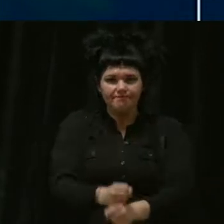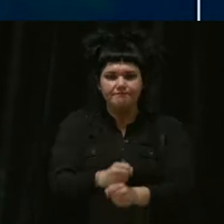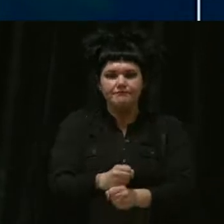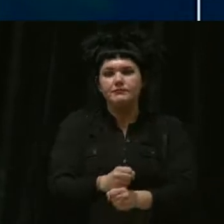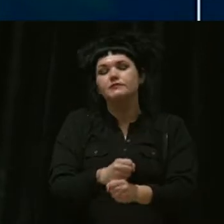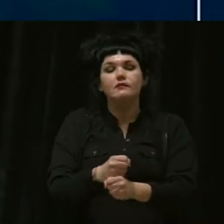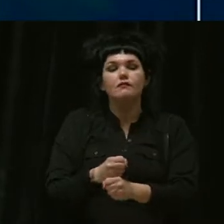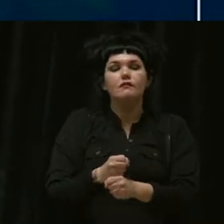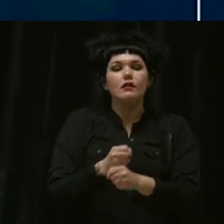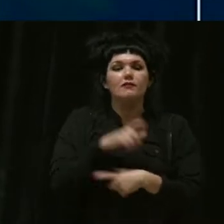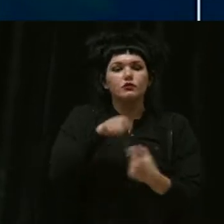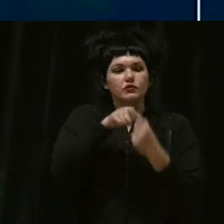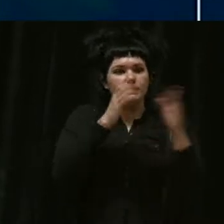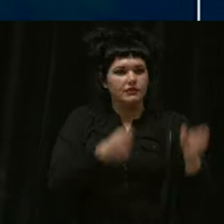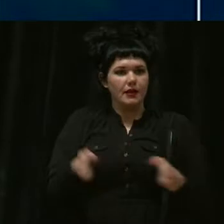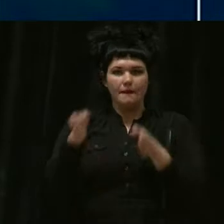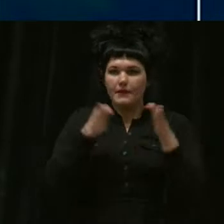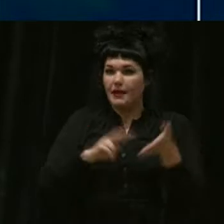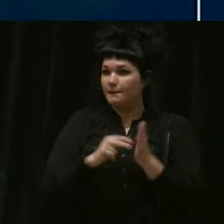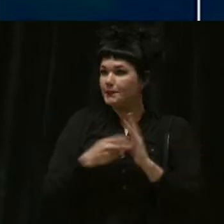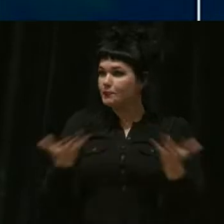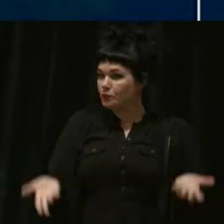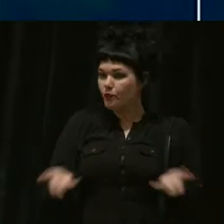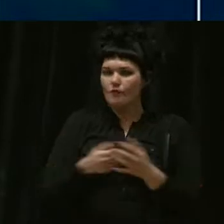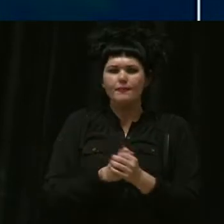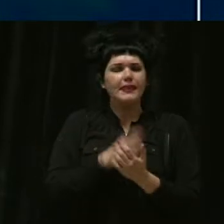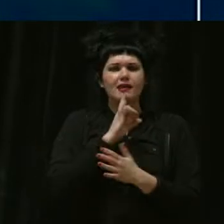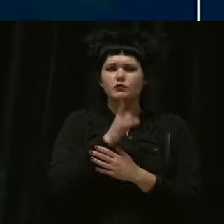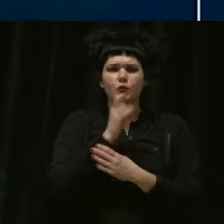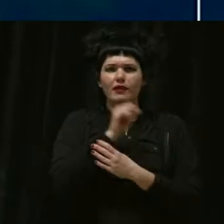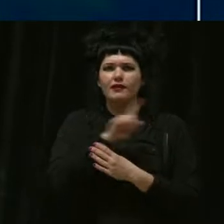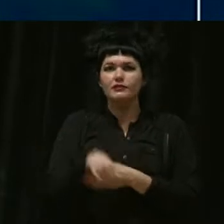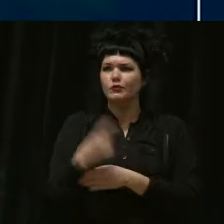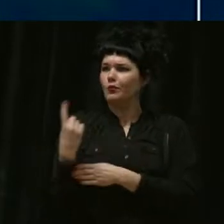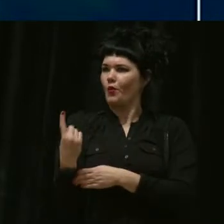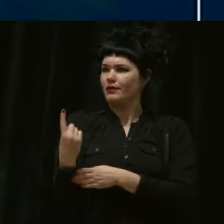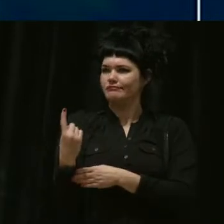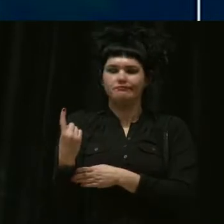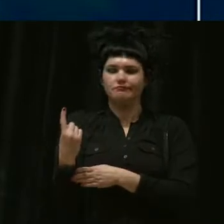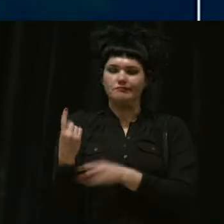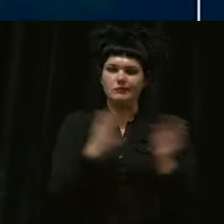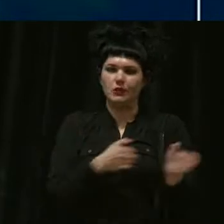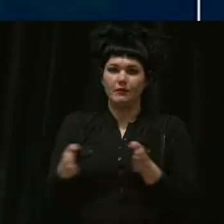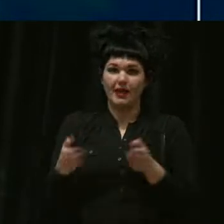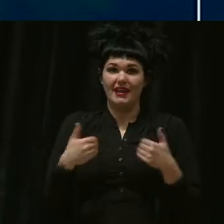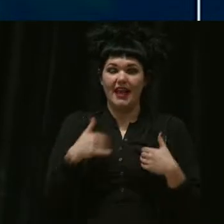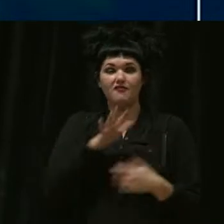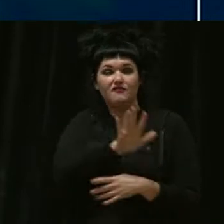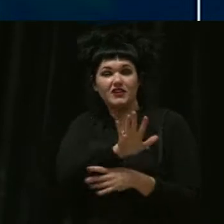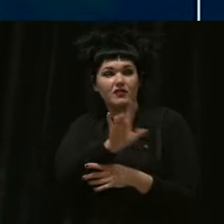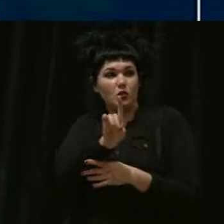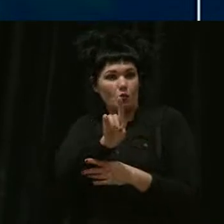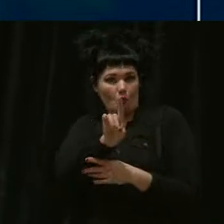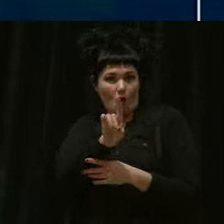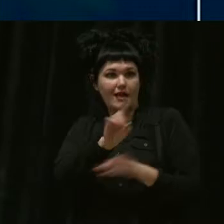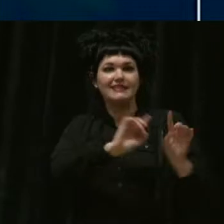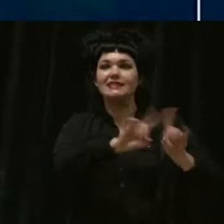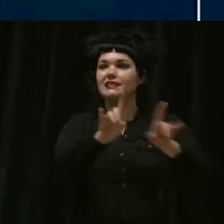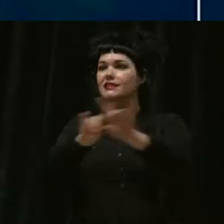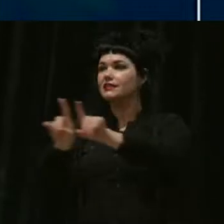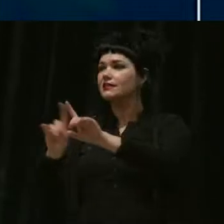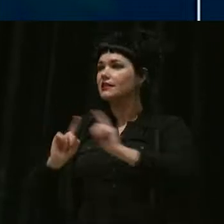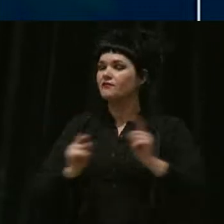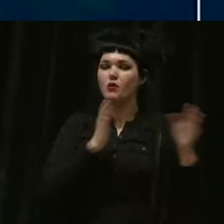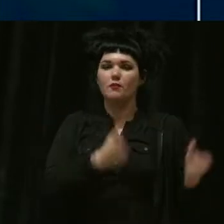synopsis of what the strategic plan is all about. It's really not one plan, it's actually 51 different plans. So we have